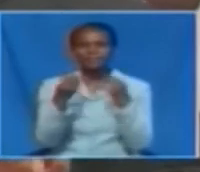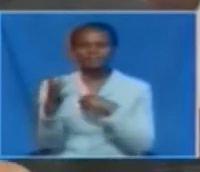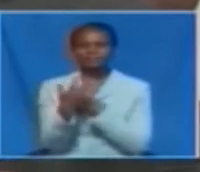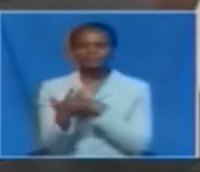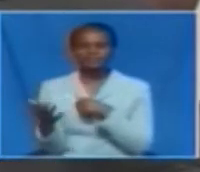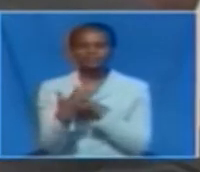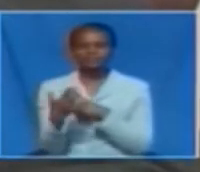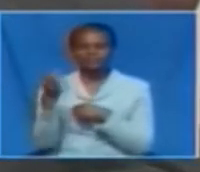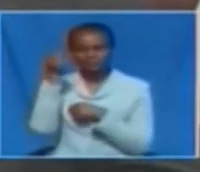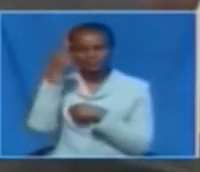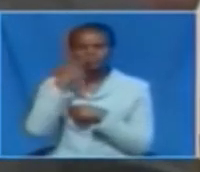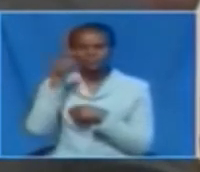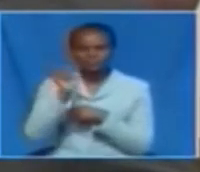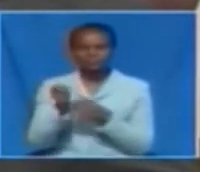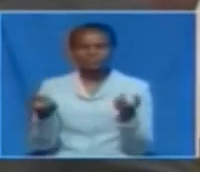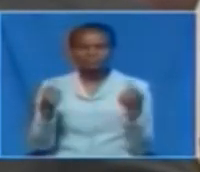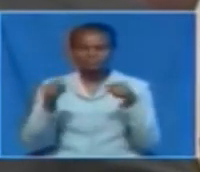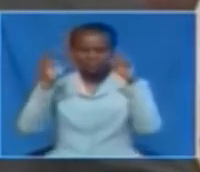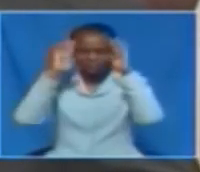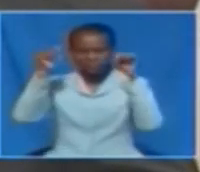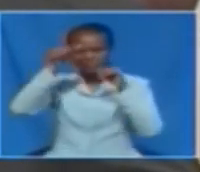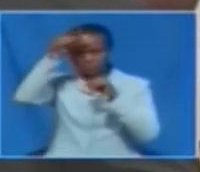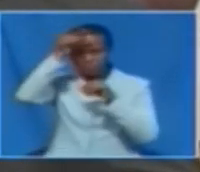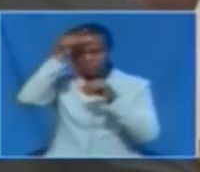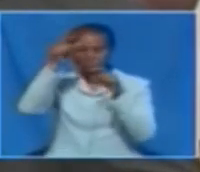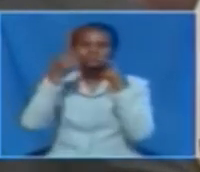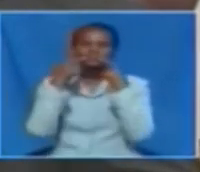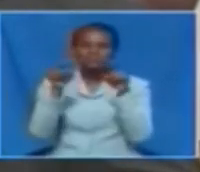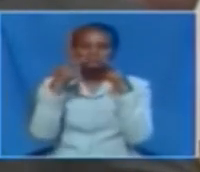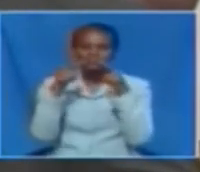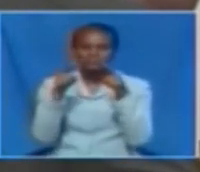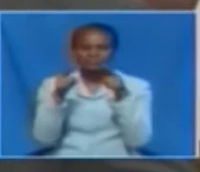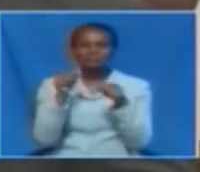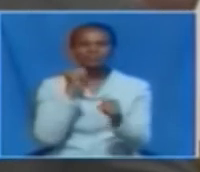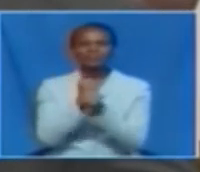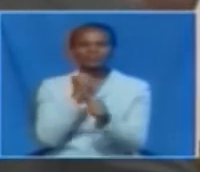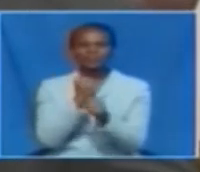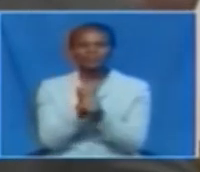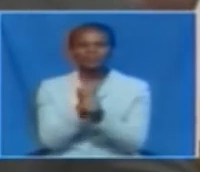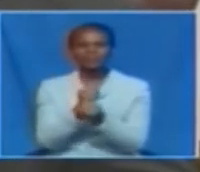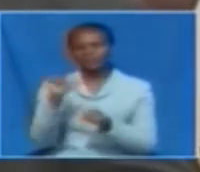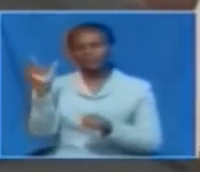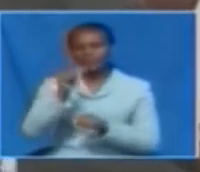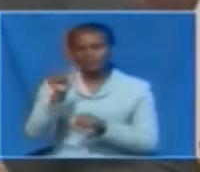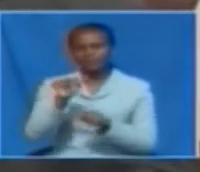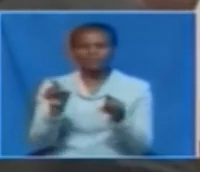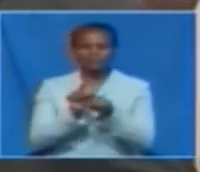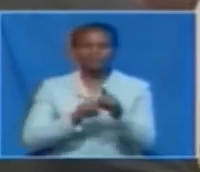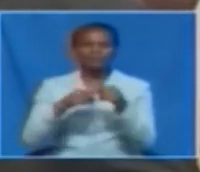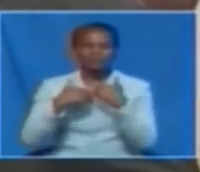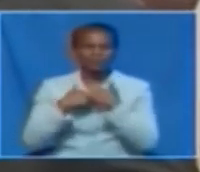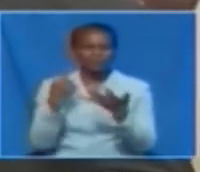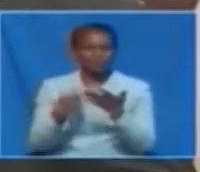play. You must understand that when President Lungu announced that he would like to work with MMD, the reaction